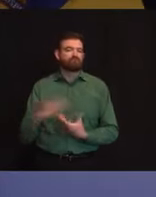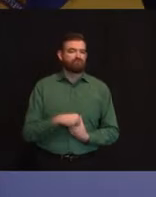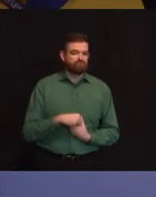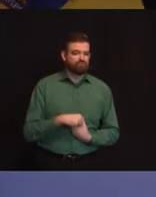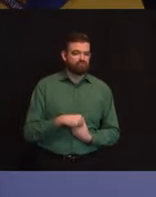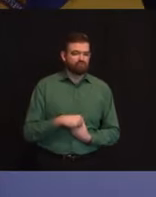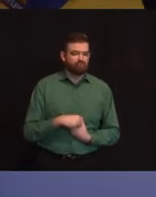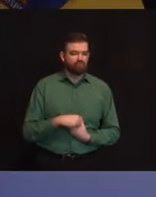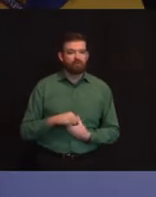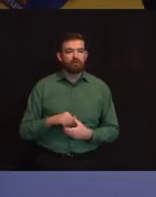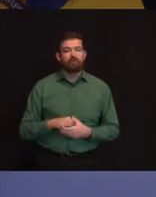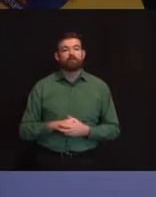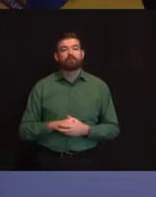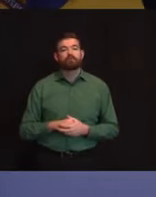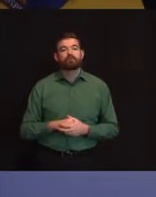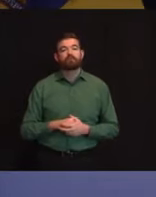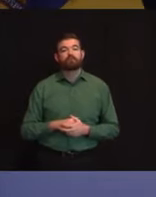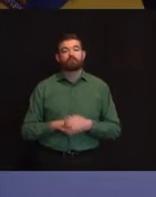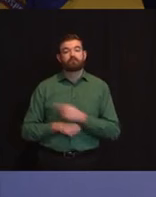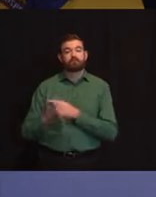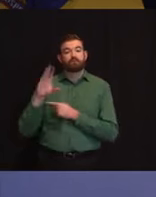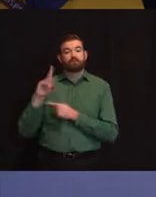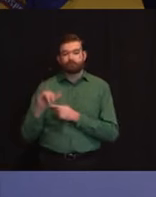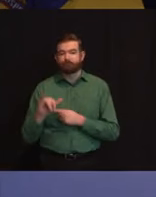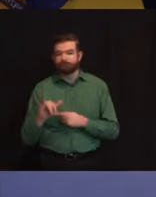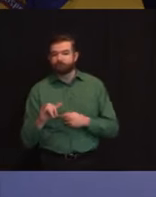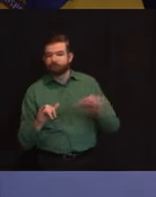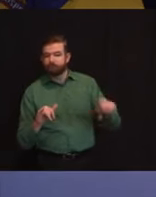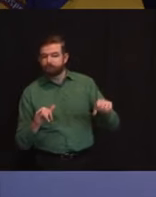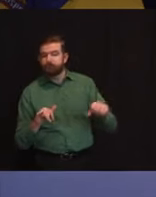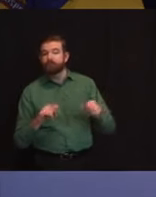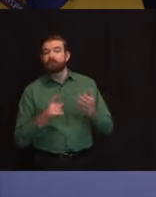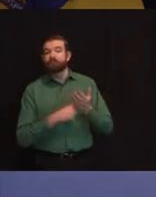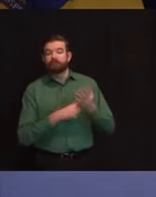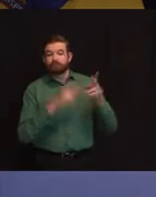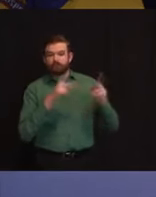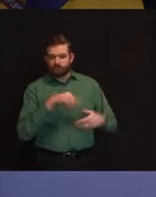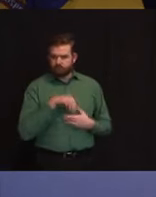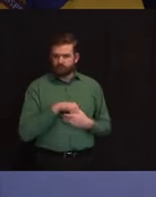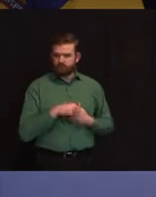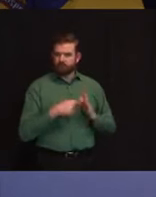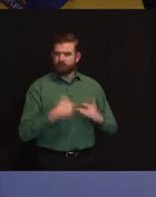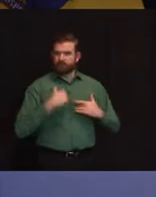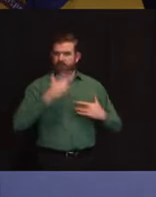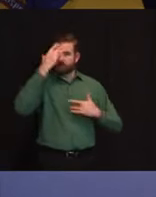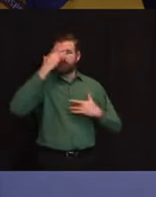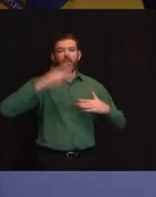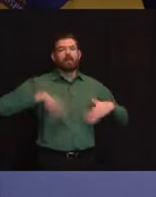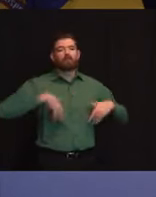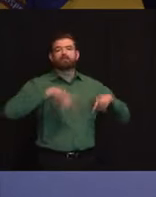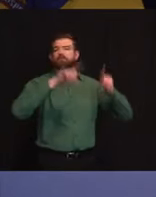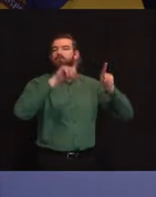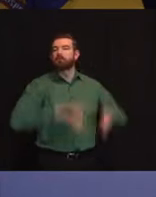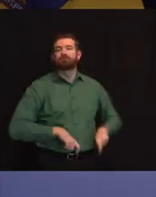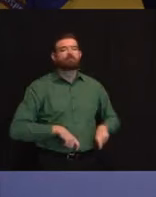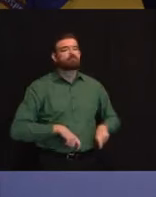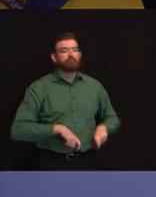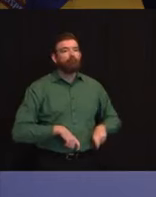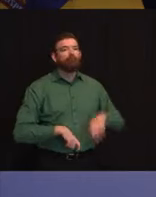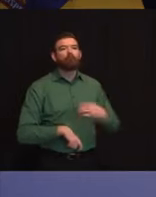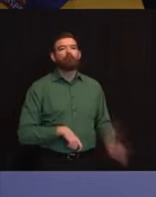have the symptoms of COVID-19, but for whatever reasons, they were not tested. Maybe they expired at home. Maybe